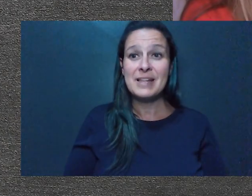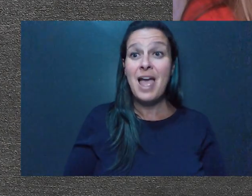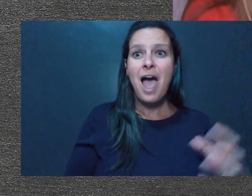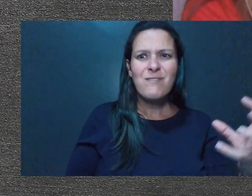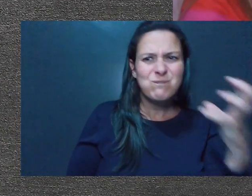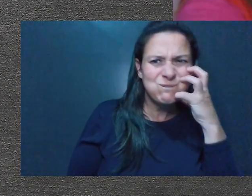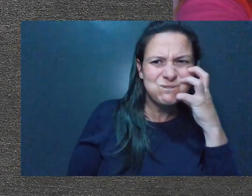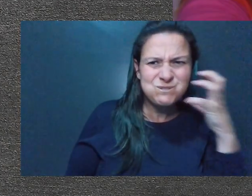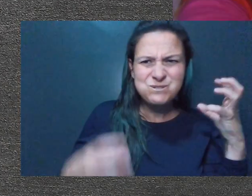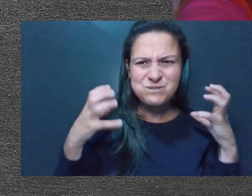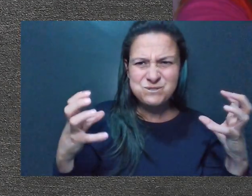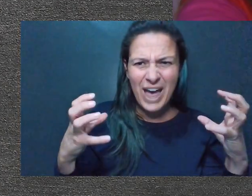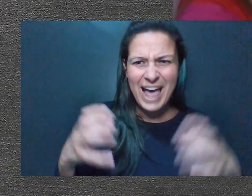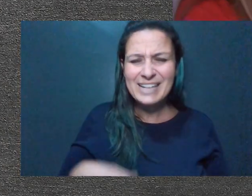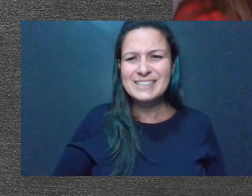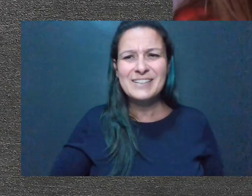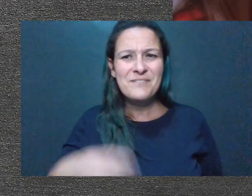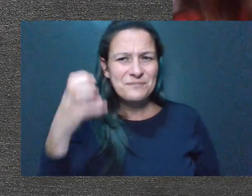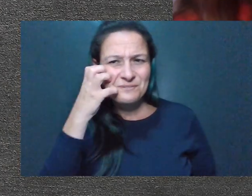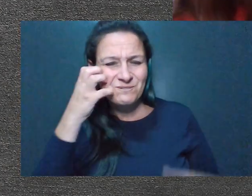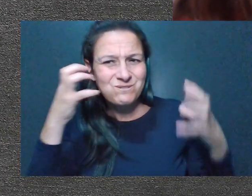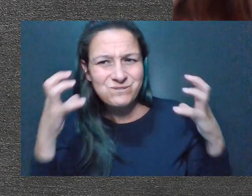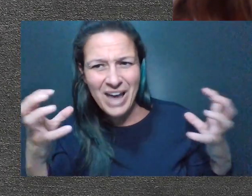Fat, bat.